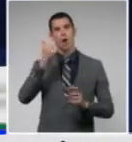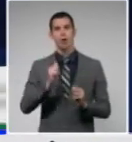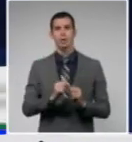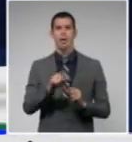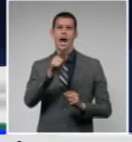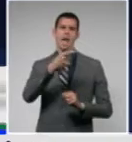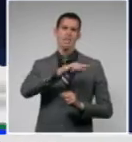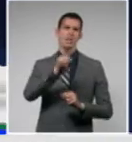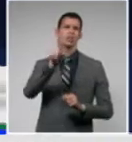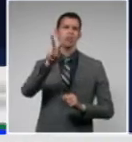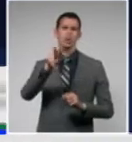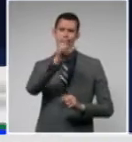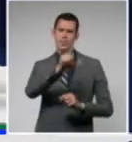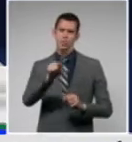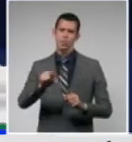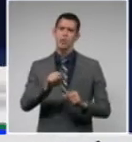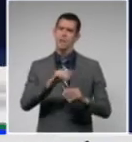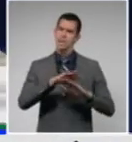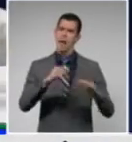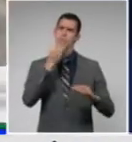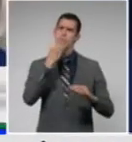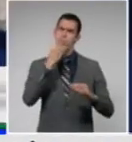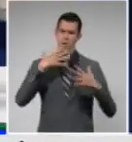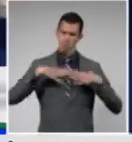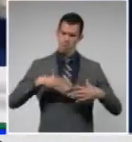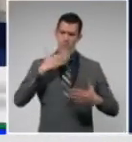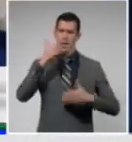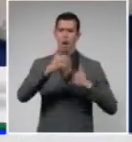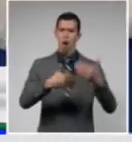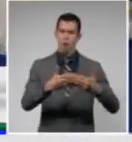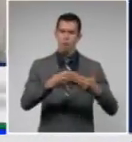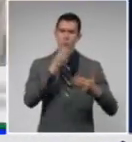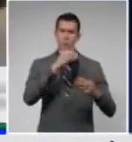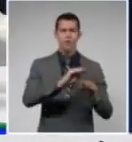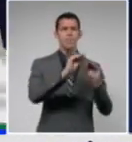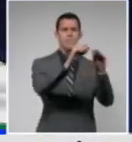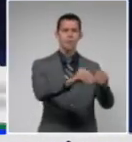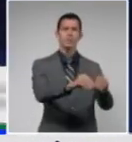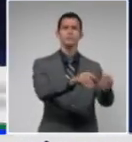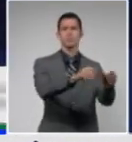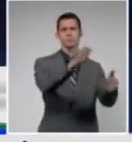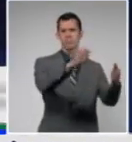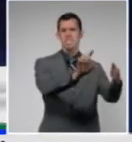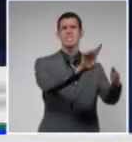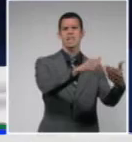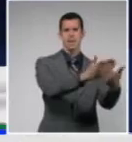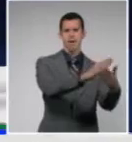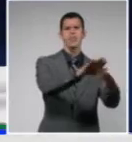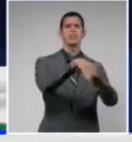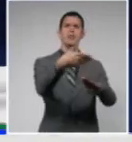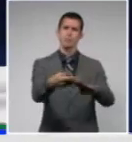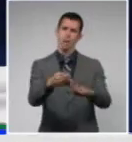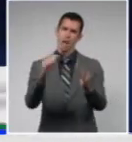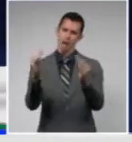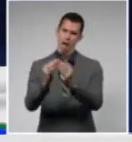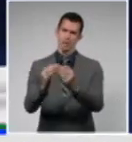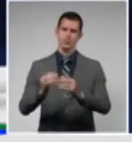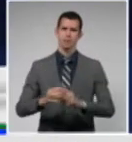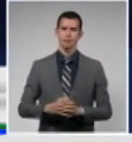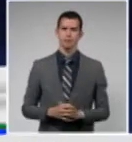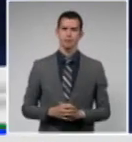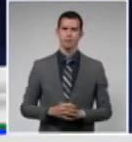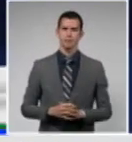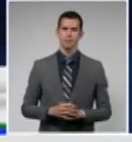also from Havana, passed from closely monitored to serious, and 1 of the critical patients yesterday sadly